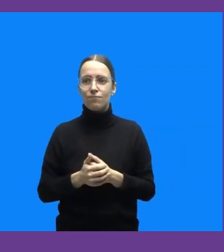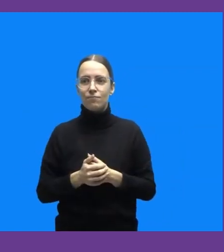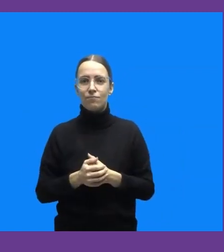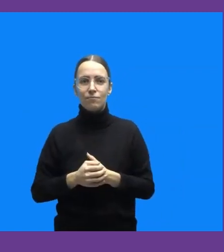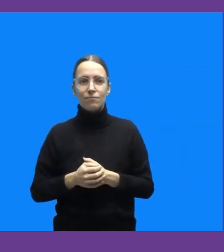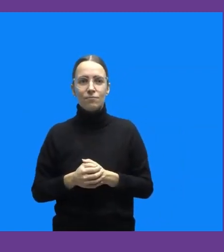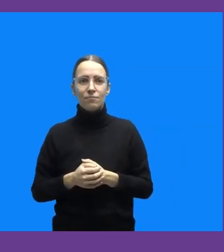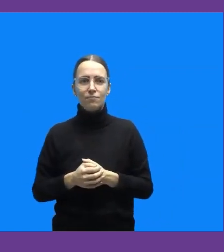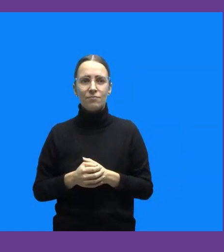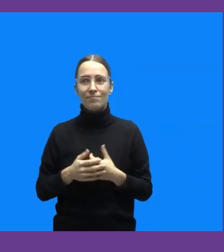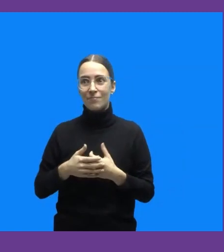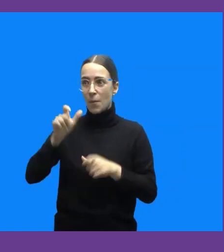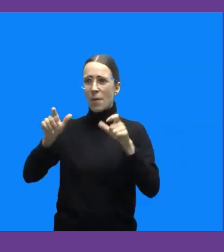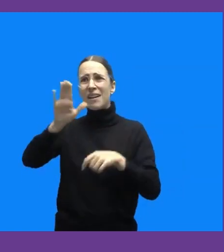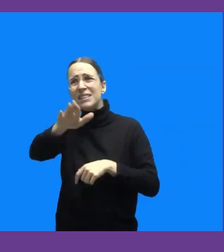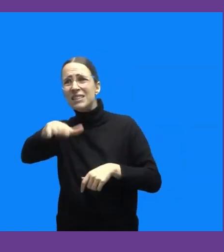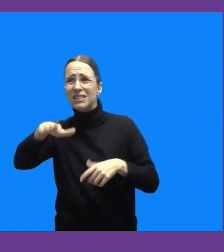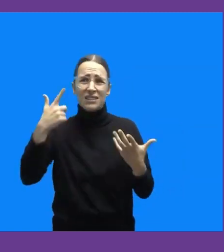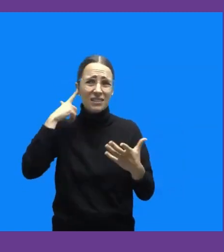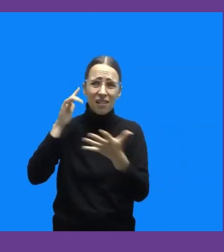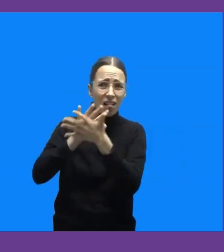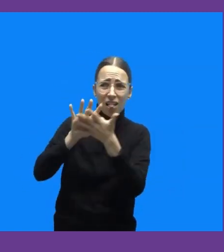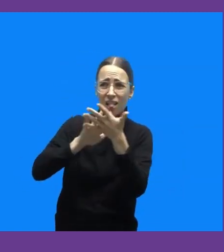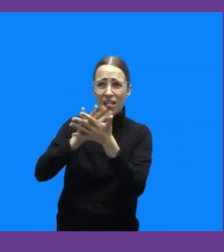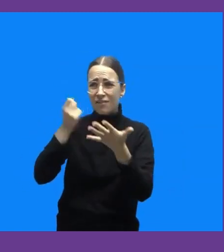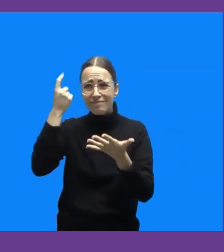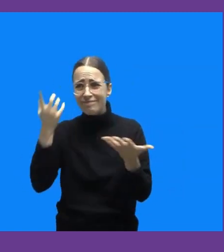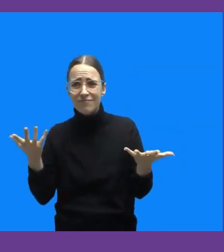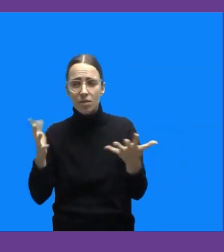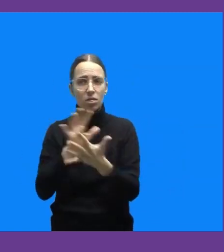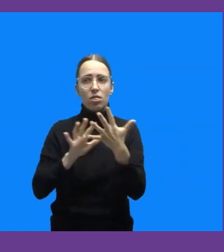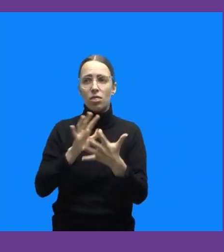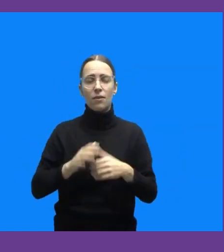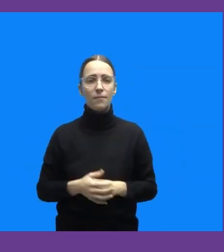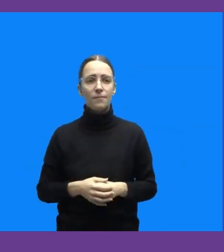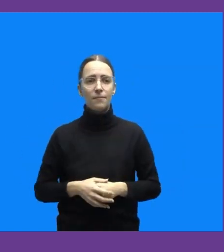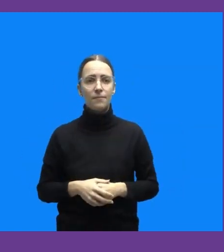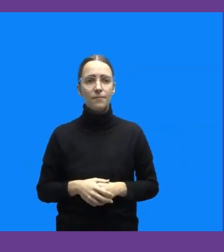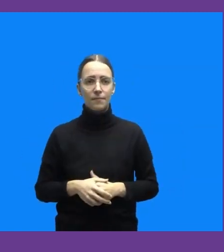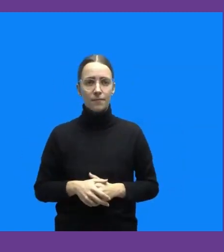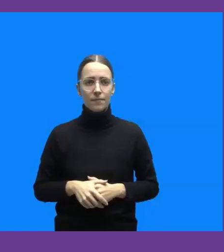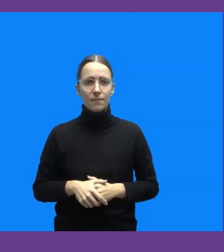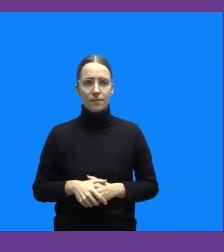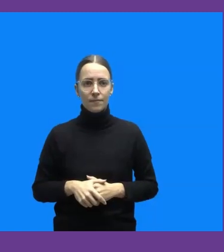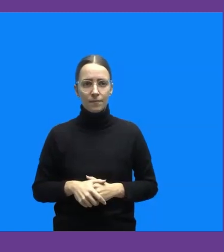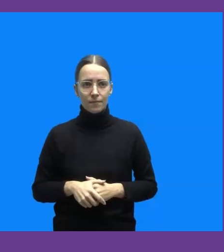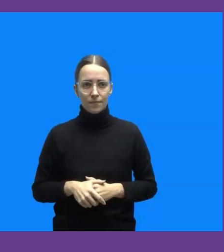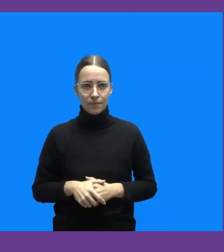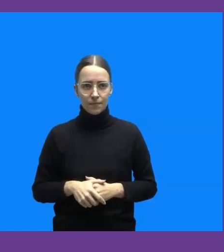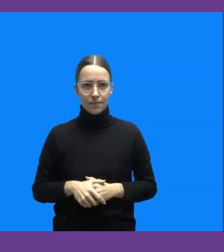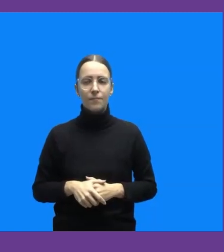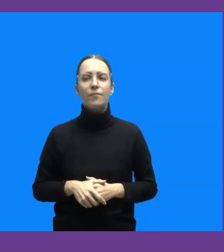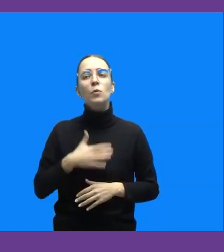and to explain the project, I would like to explain a little bit about the context. Why we created this project, why we thought that this